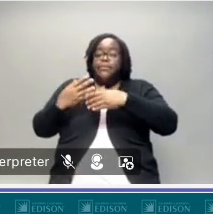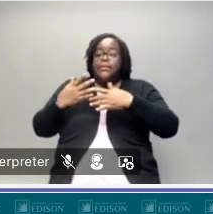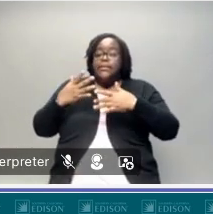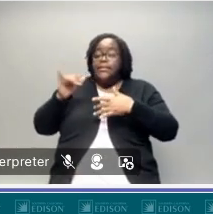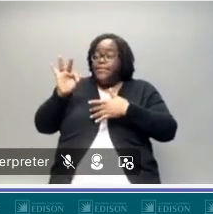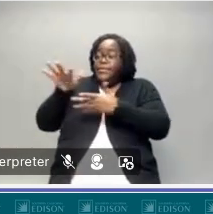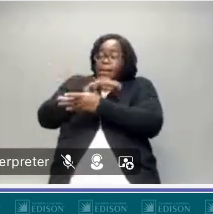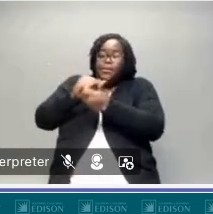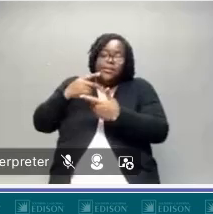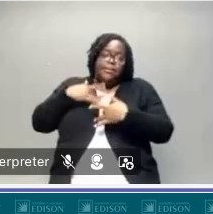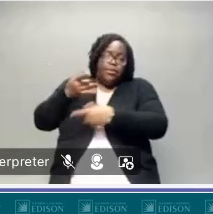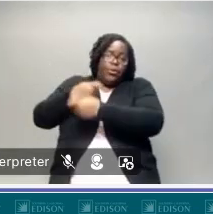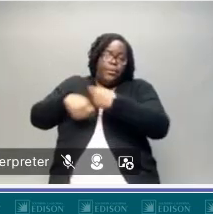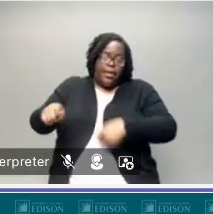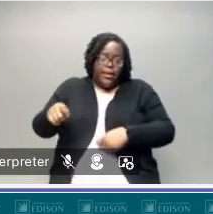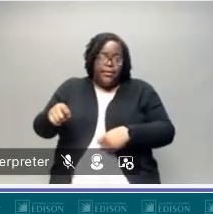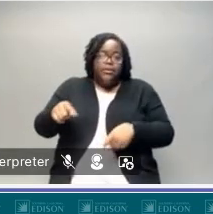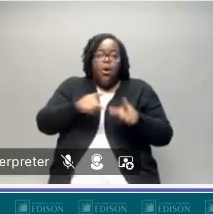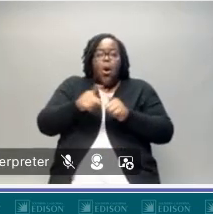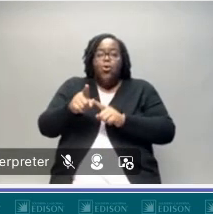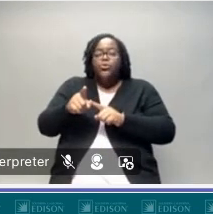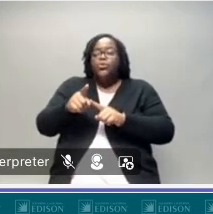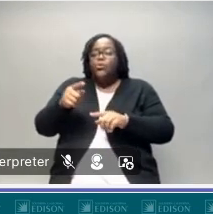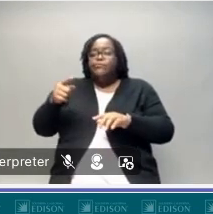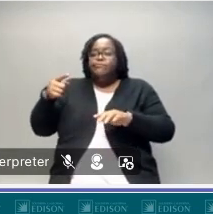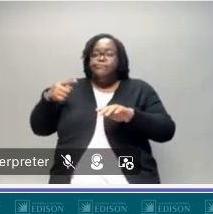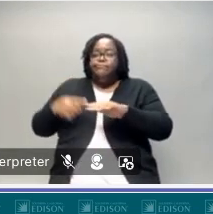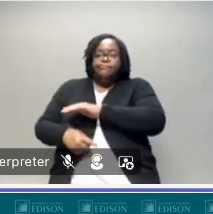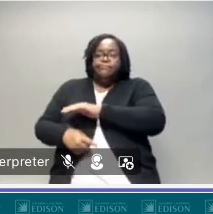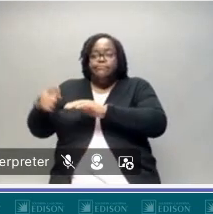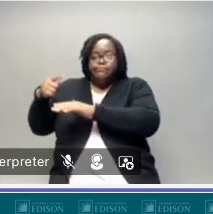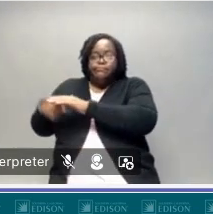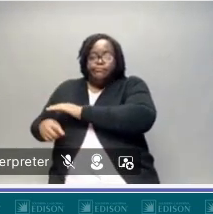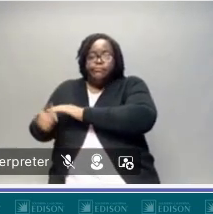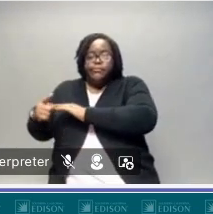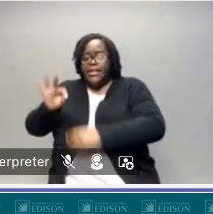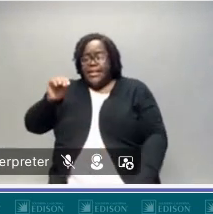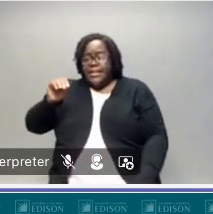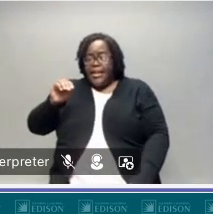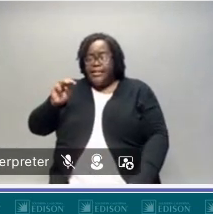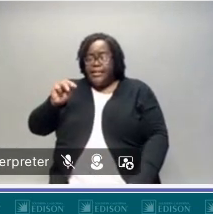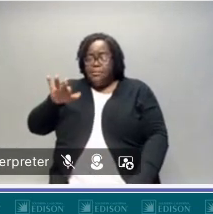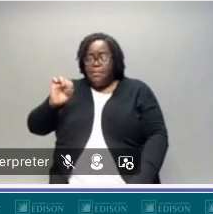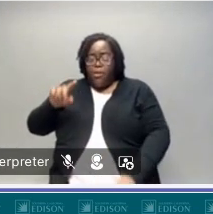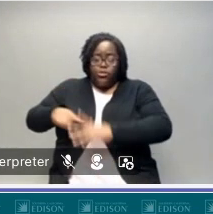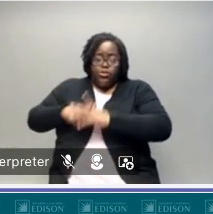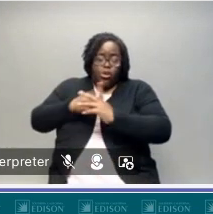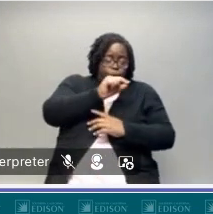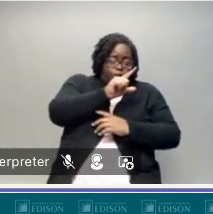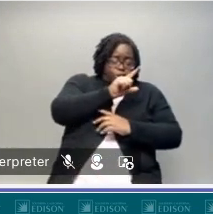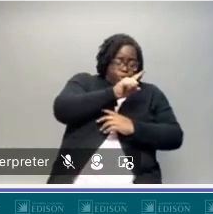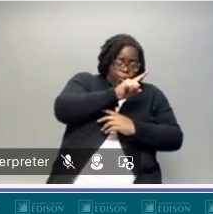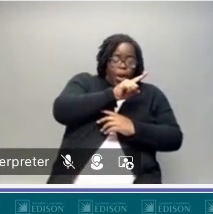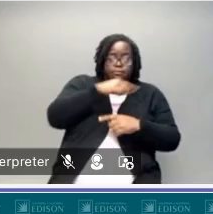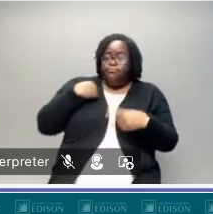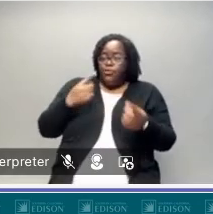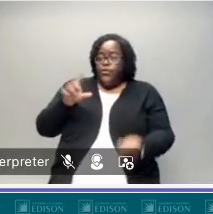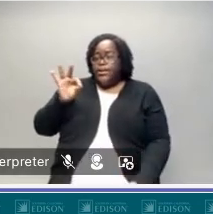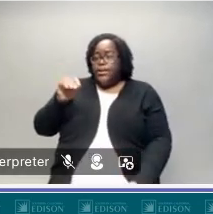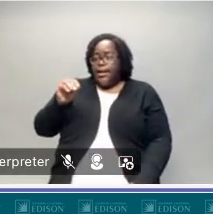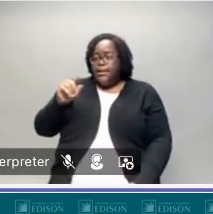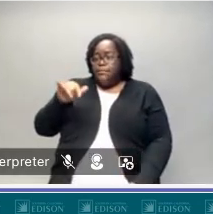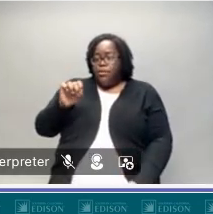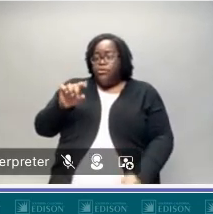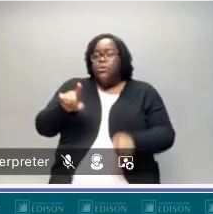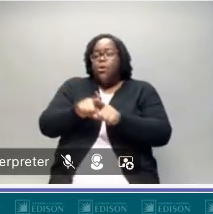pole. And we're doing some targeted undergrounding. We've done 90 miles since 2021. And we're also hardening our transmission